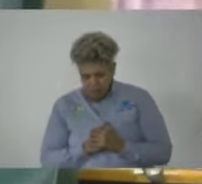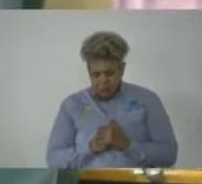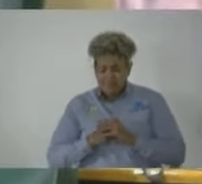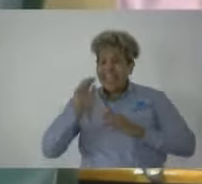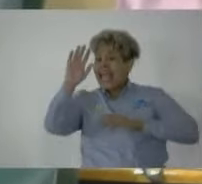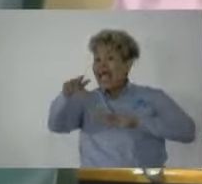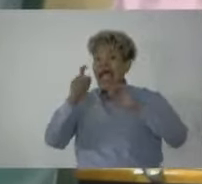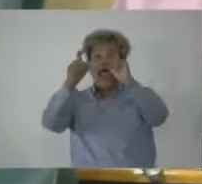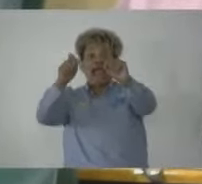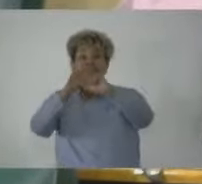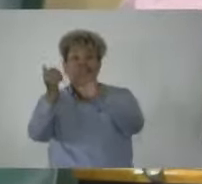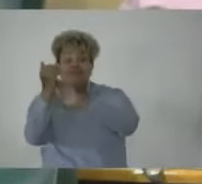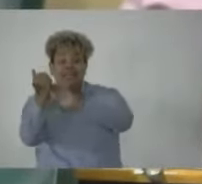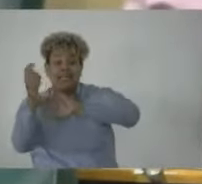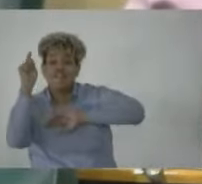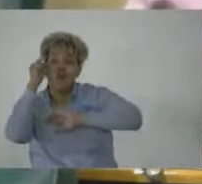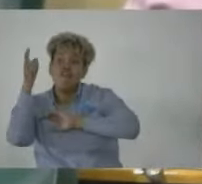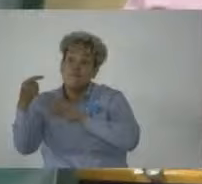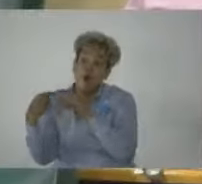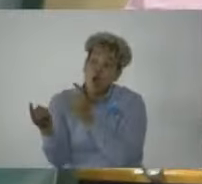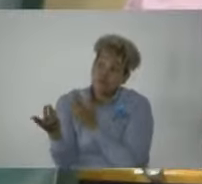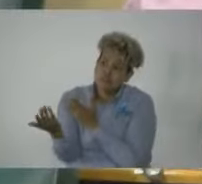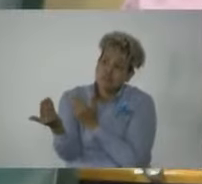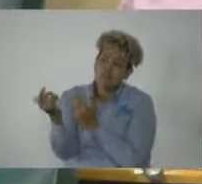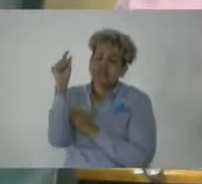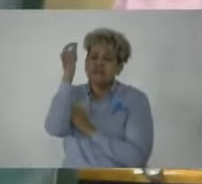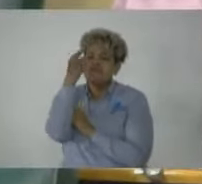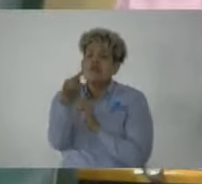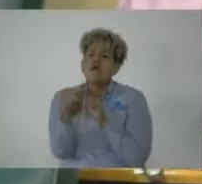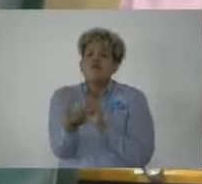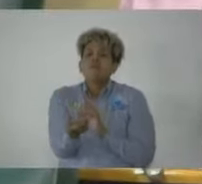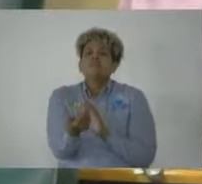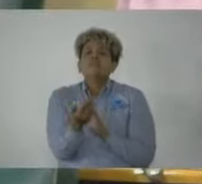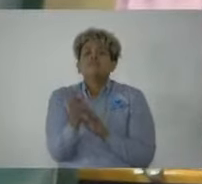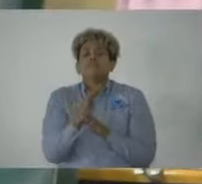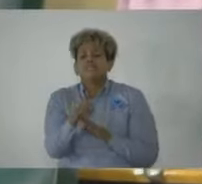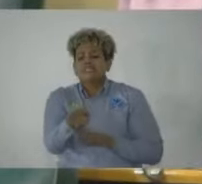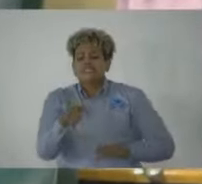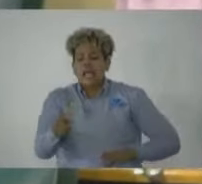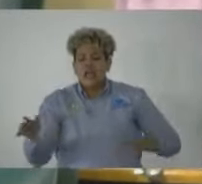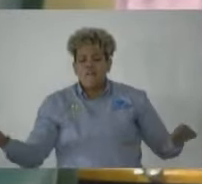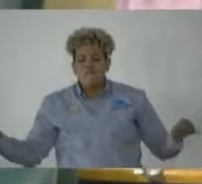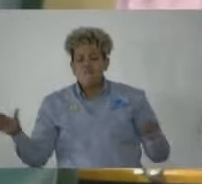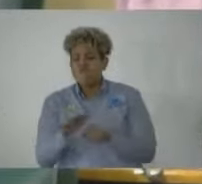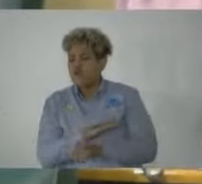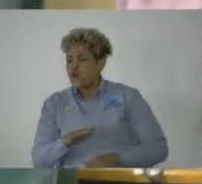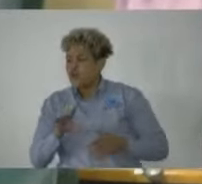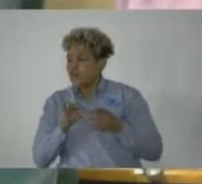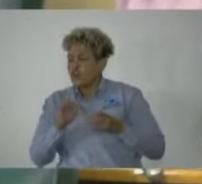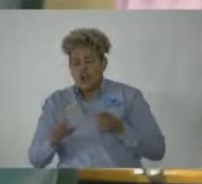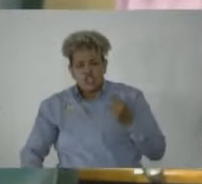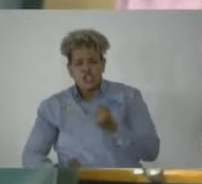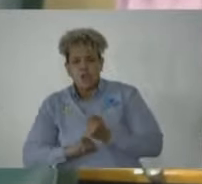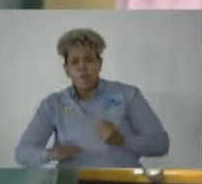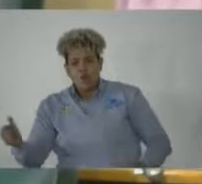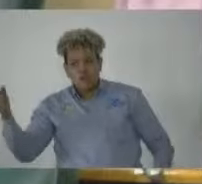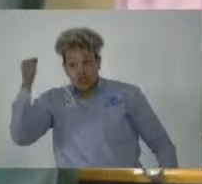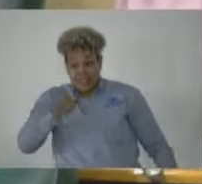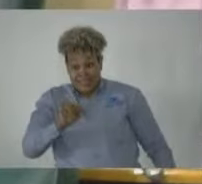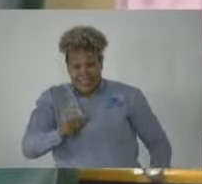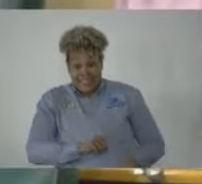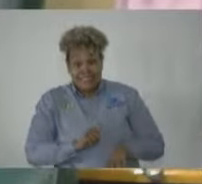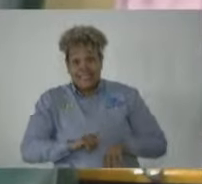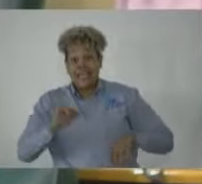And given that the leader of the government opposition business, his full-throttled endorsement of the Deputy